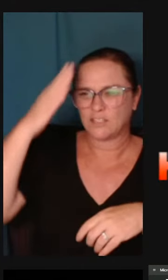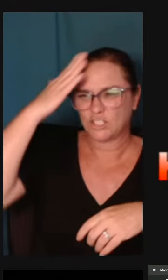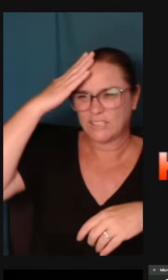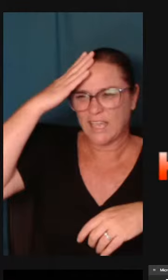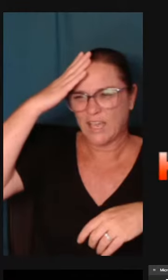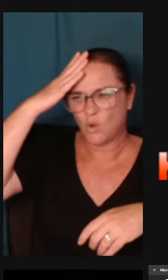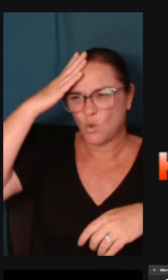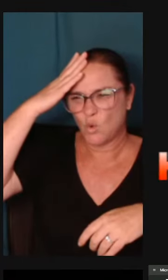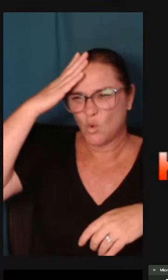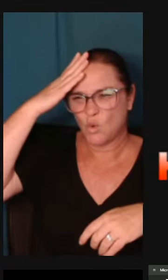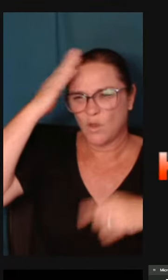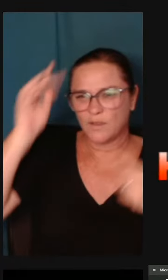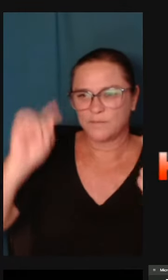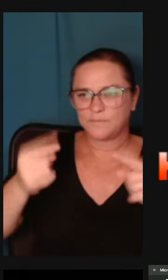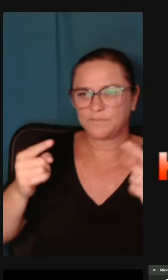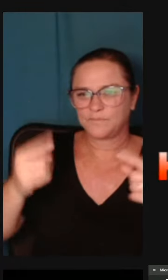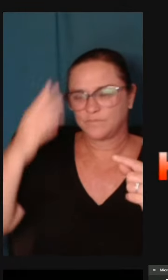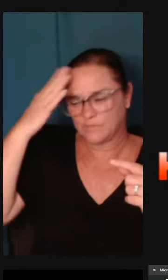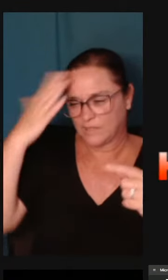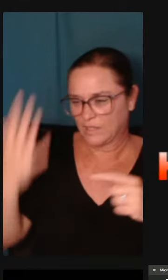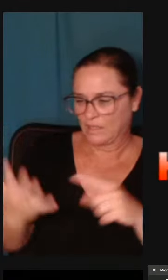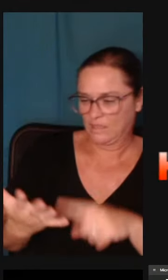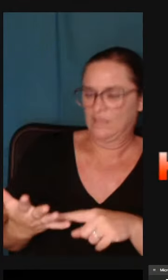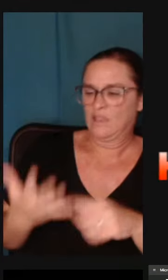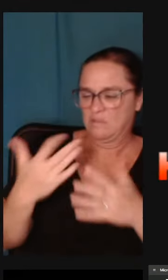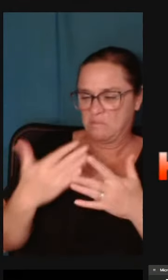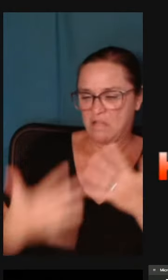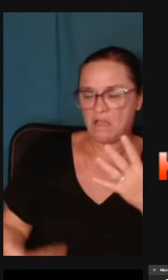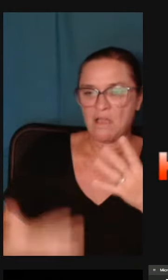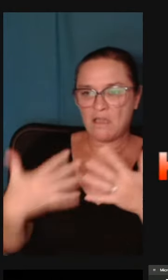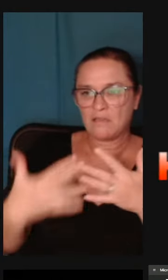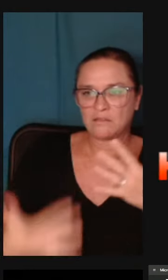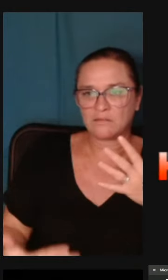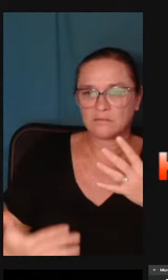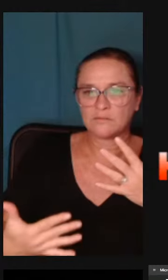throbbing pain had begun, and his fingers were covered in blood.